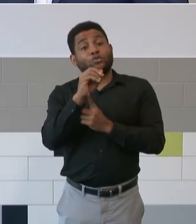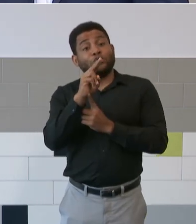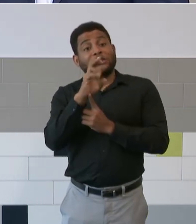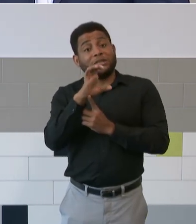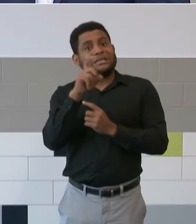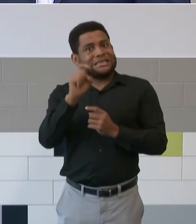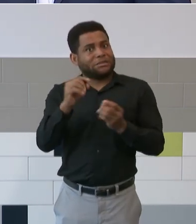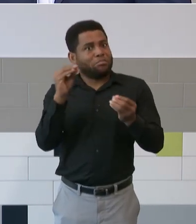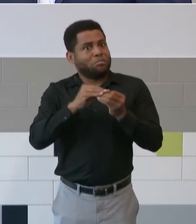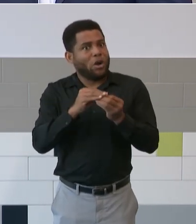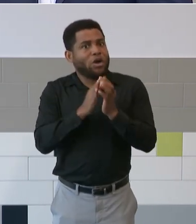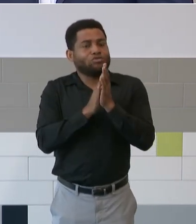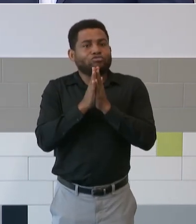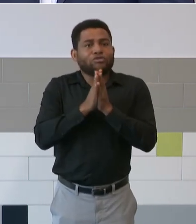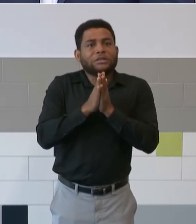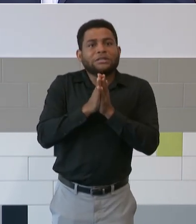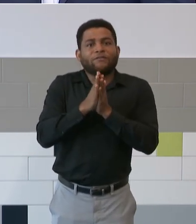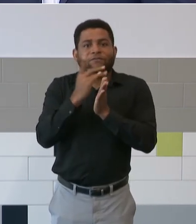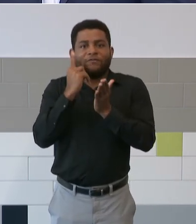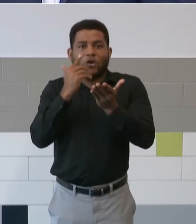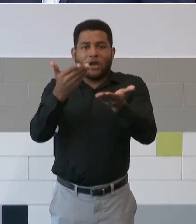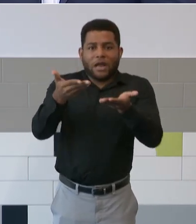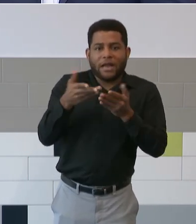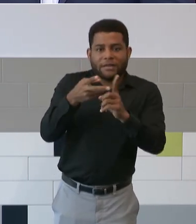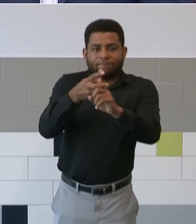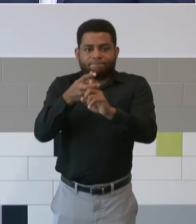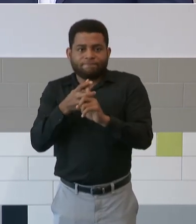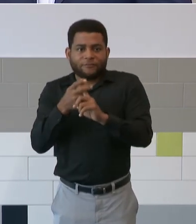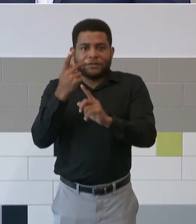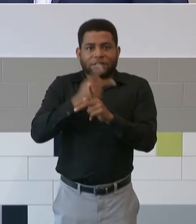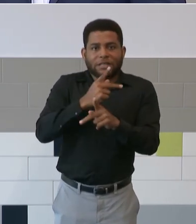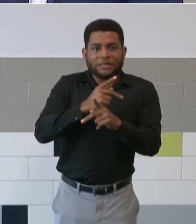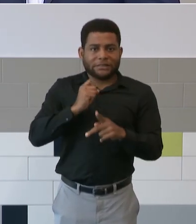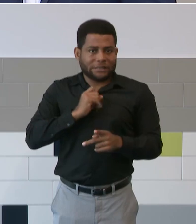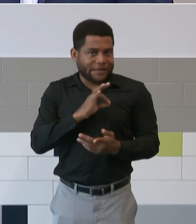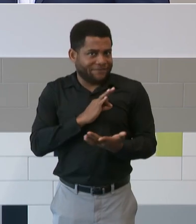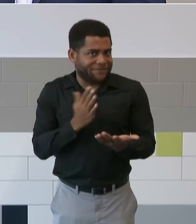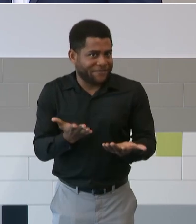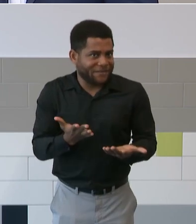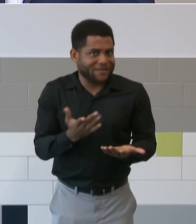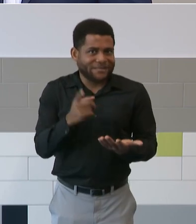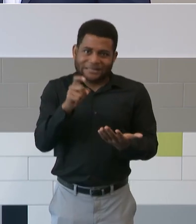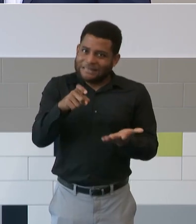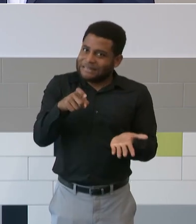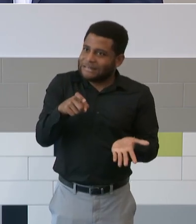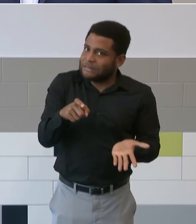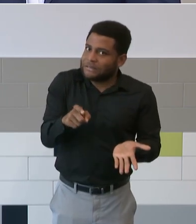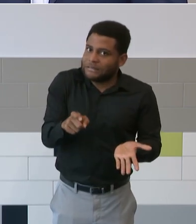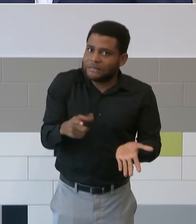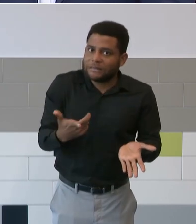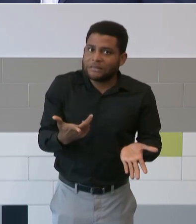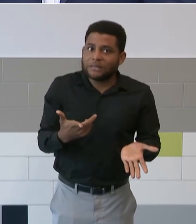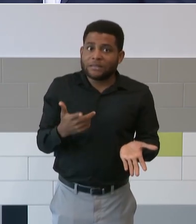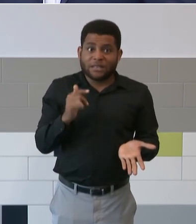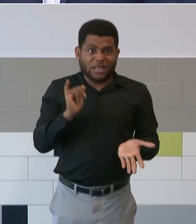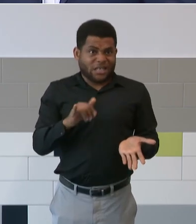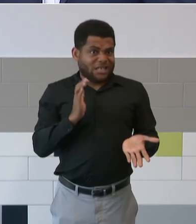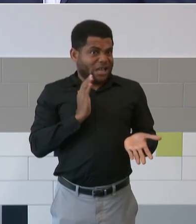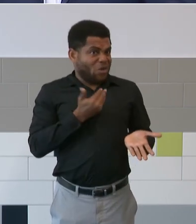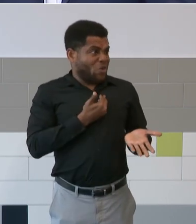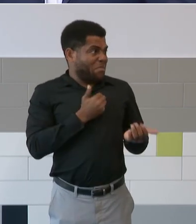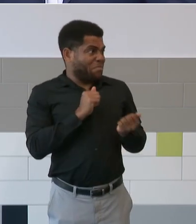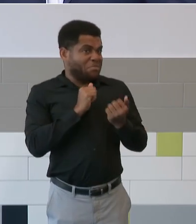or recruiting or retaining staff. And that is our approach at